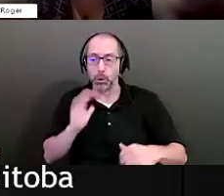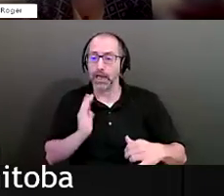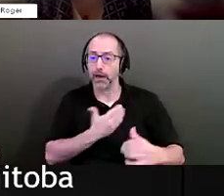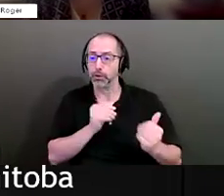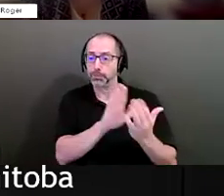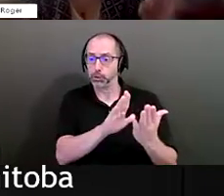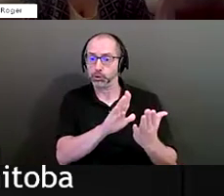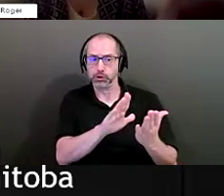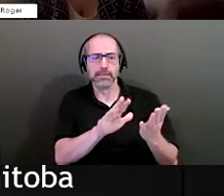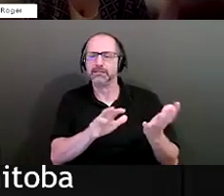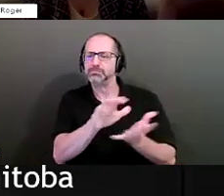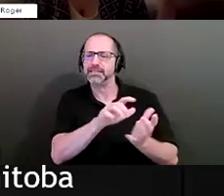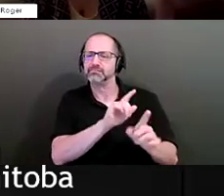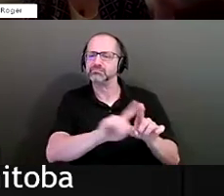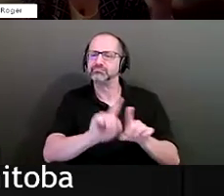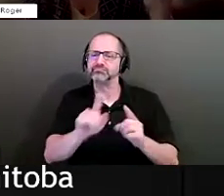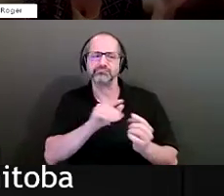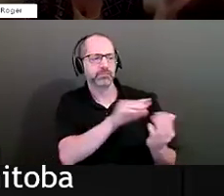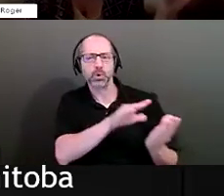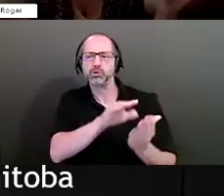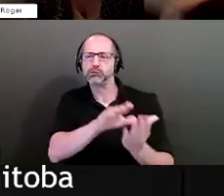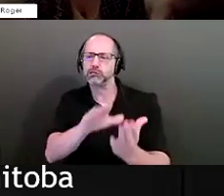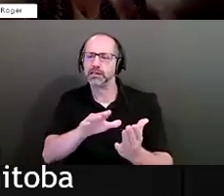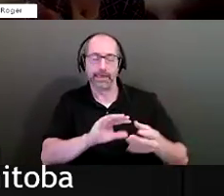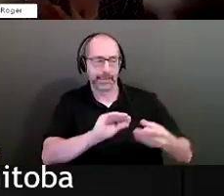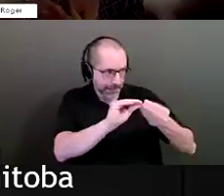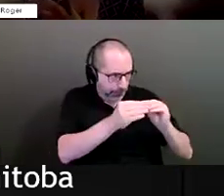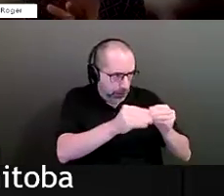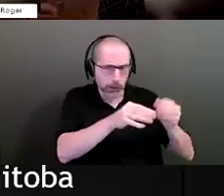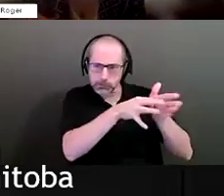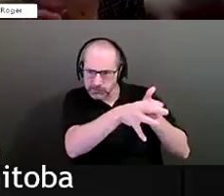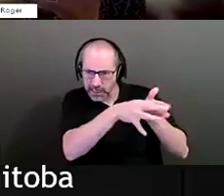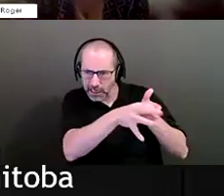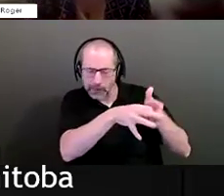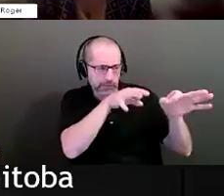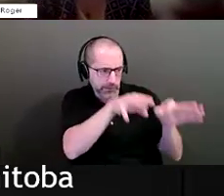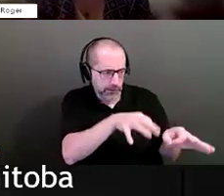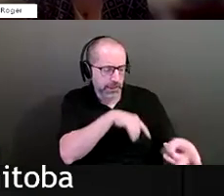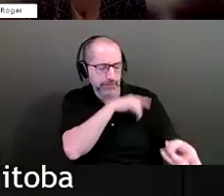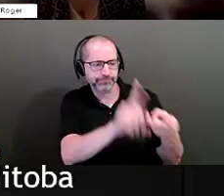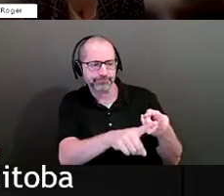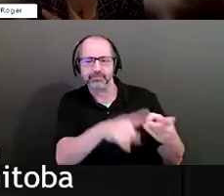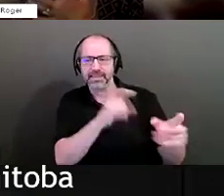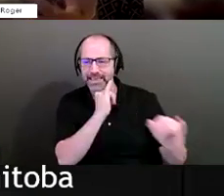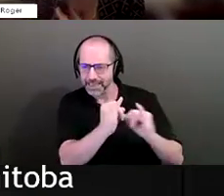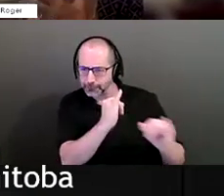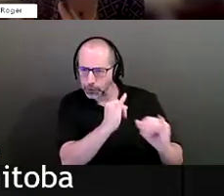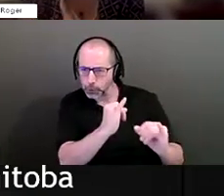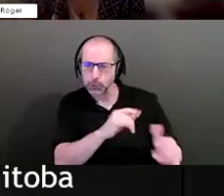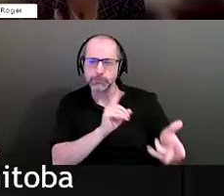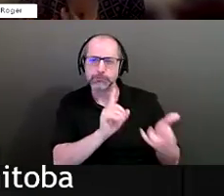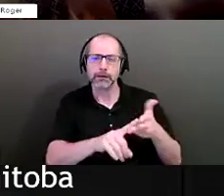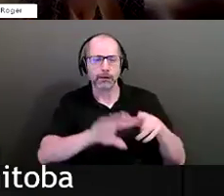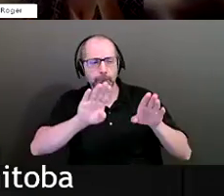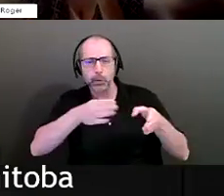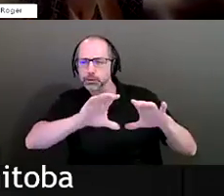did some descriptive numeric analysis, but we also conducted interviews and focus groups in real time with